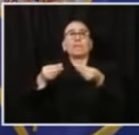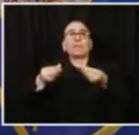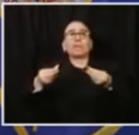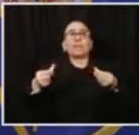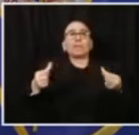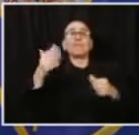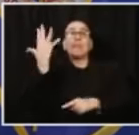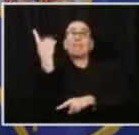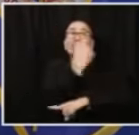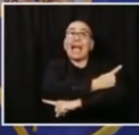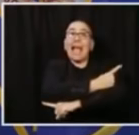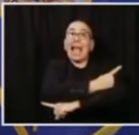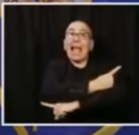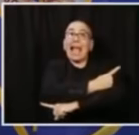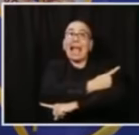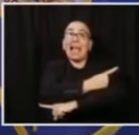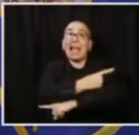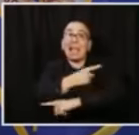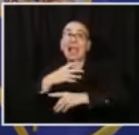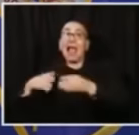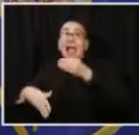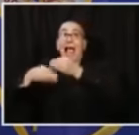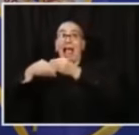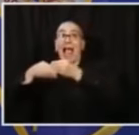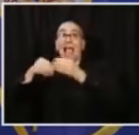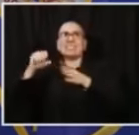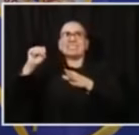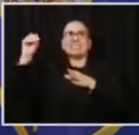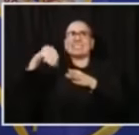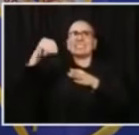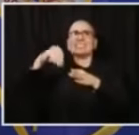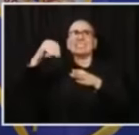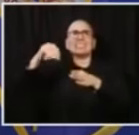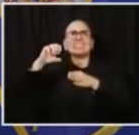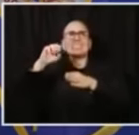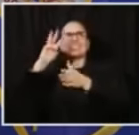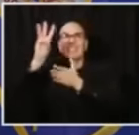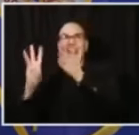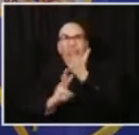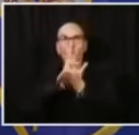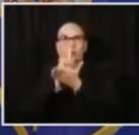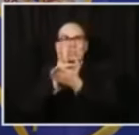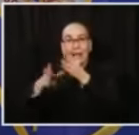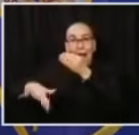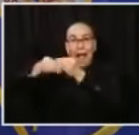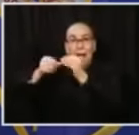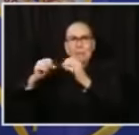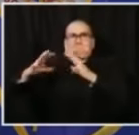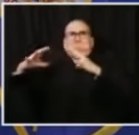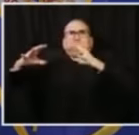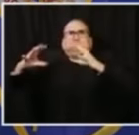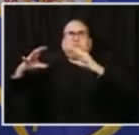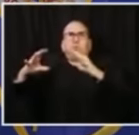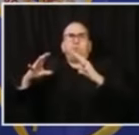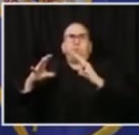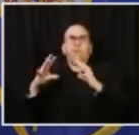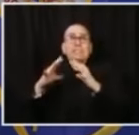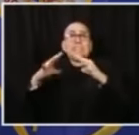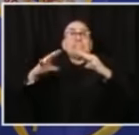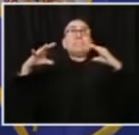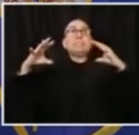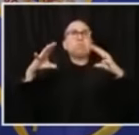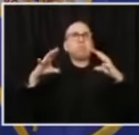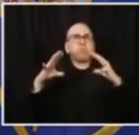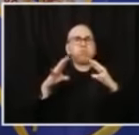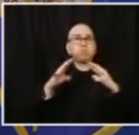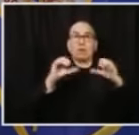it, it can only be stored for 6 hours. It has to go in doses of 1,000. There's just a million little details with each of these